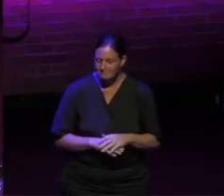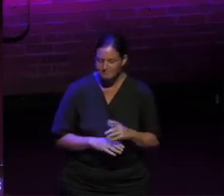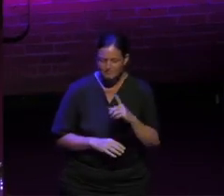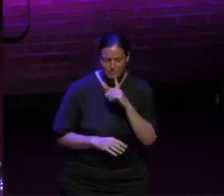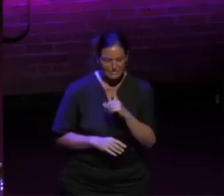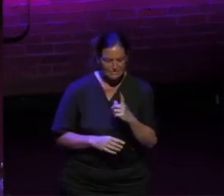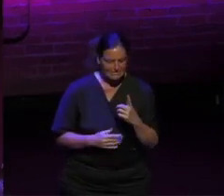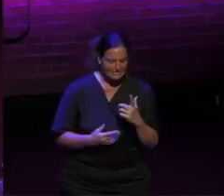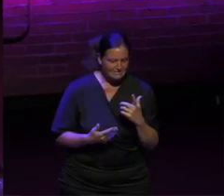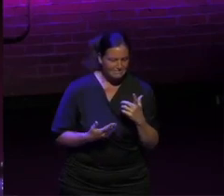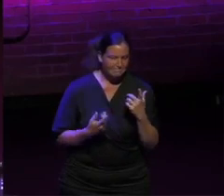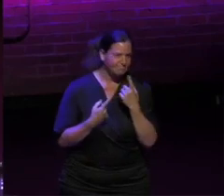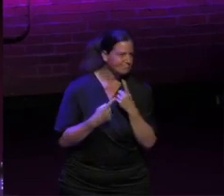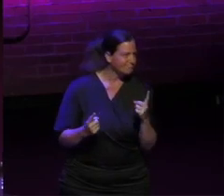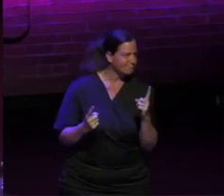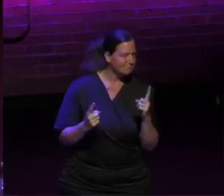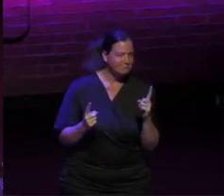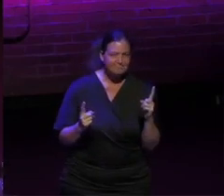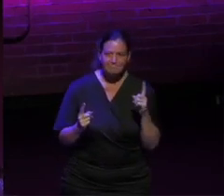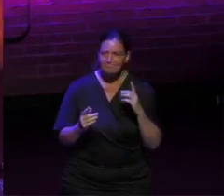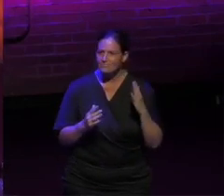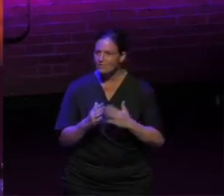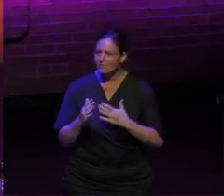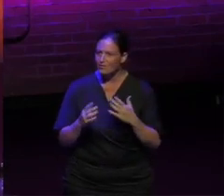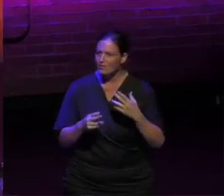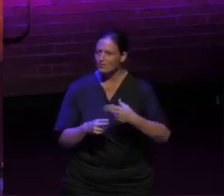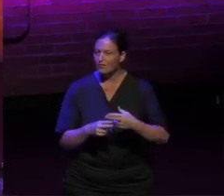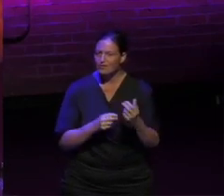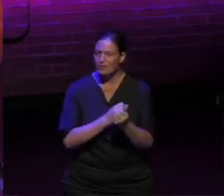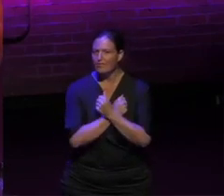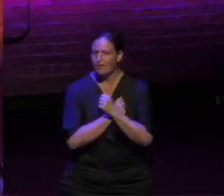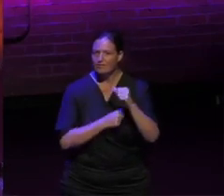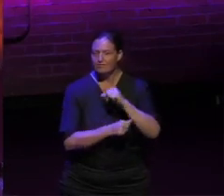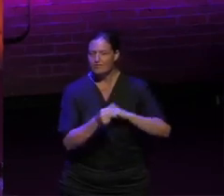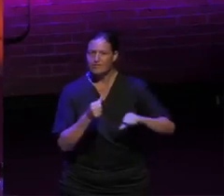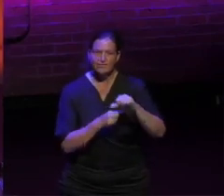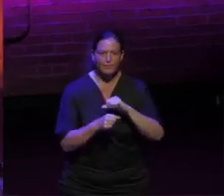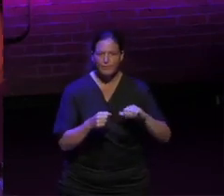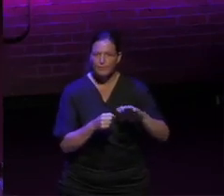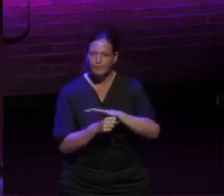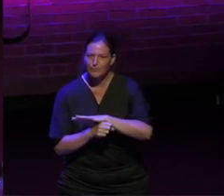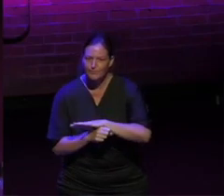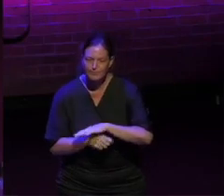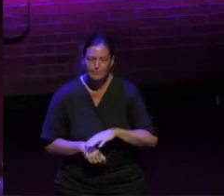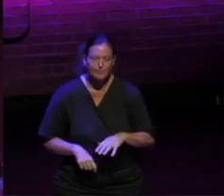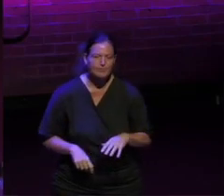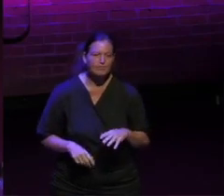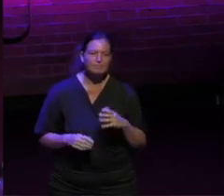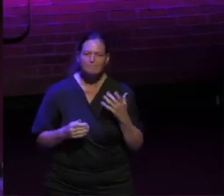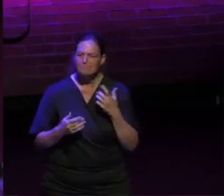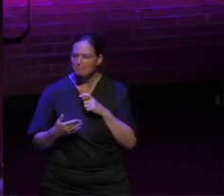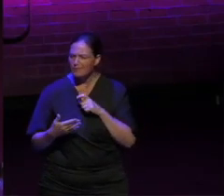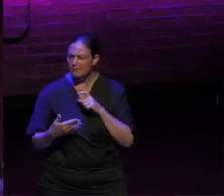lift and bring to you is a song called Love Each Other Through. And the song was